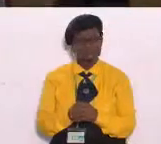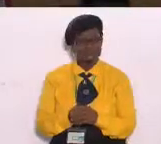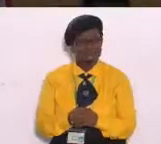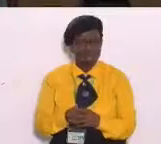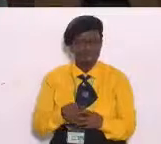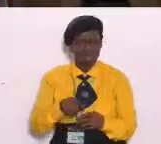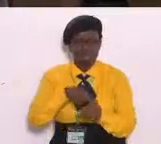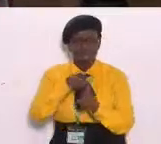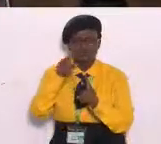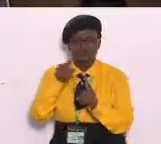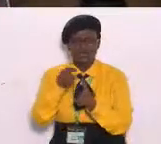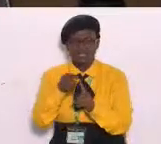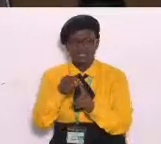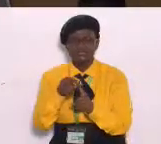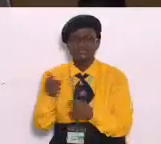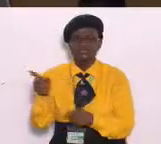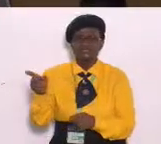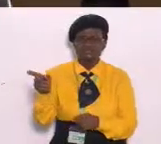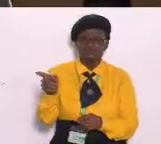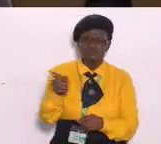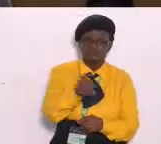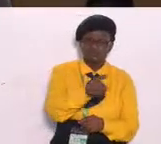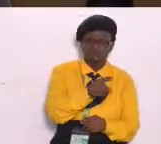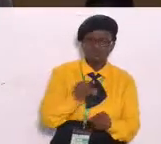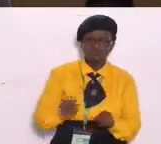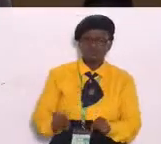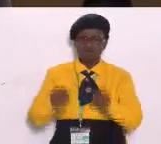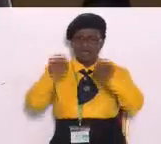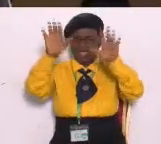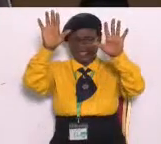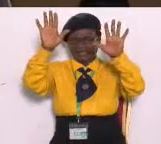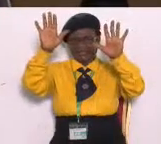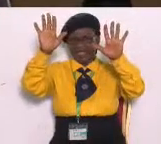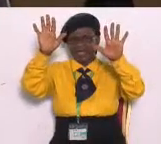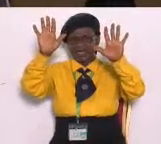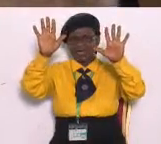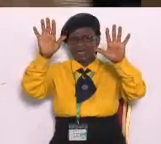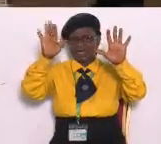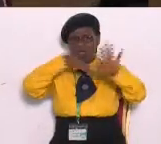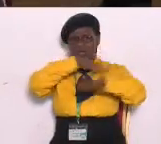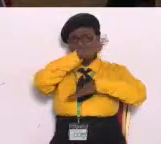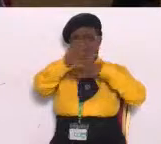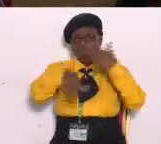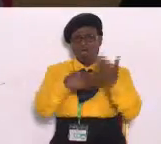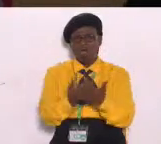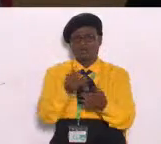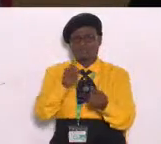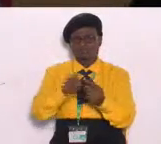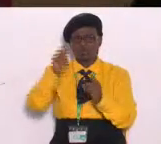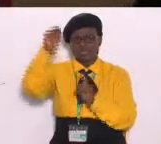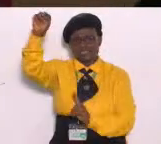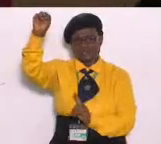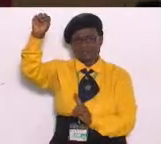When you surrender all to him,